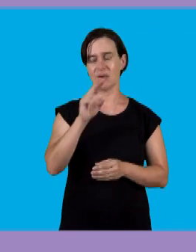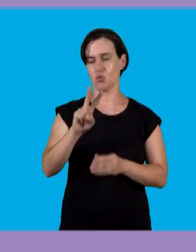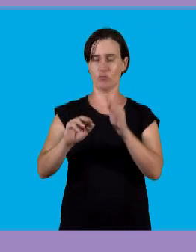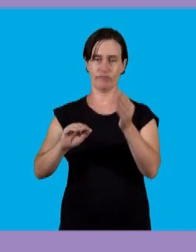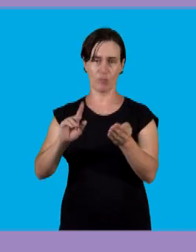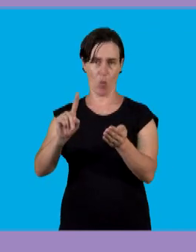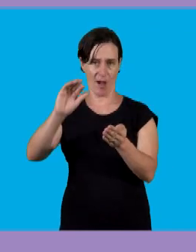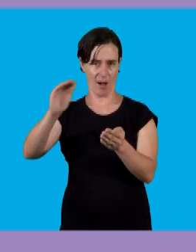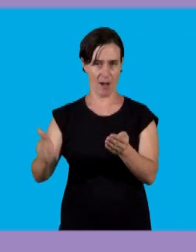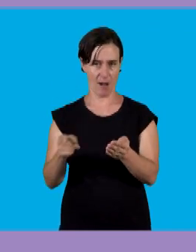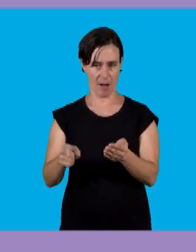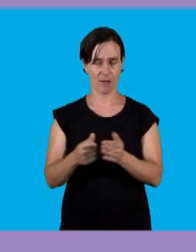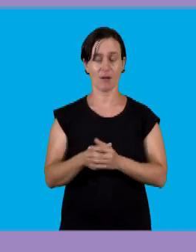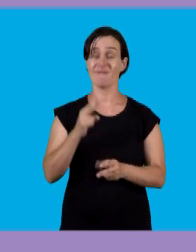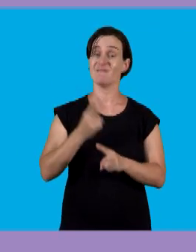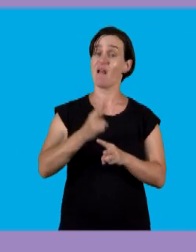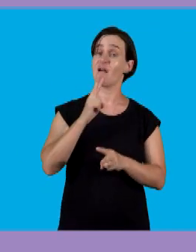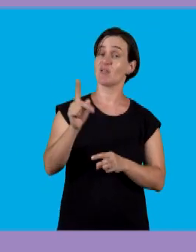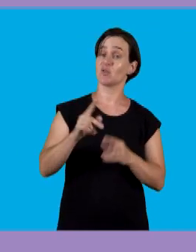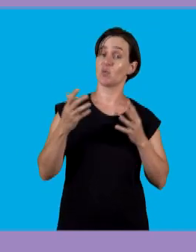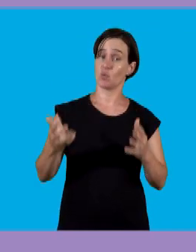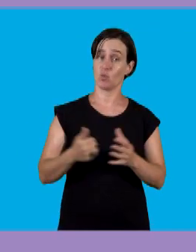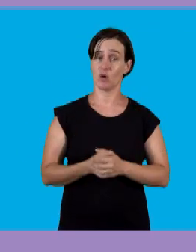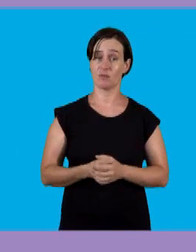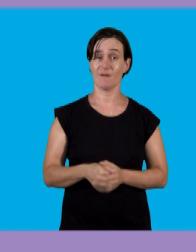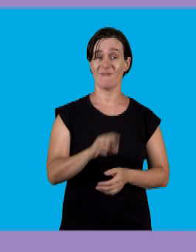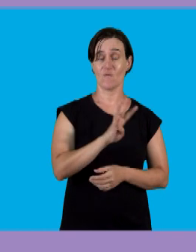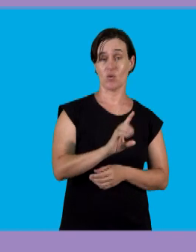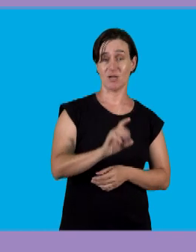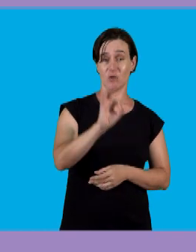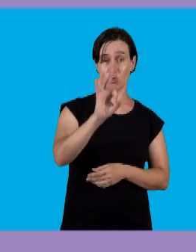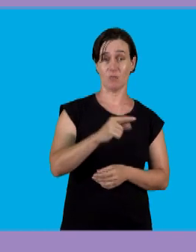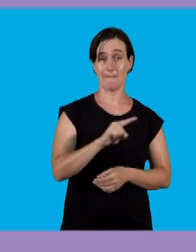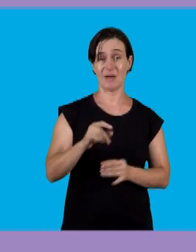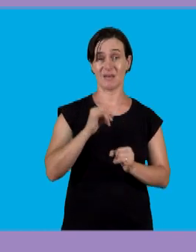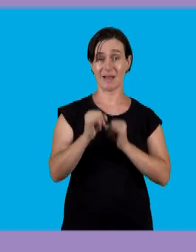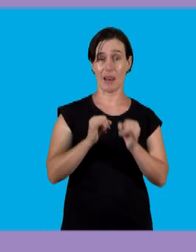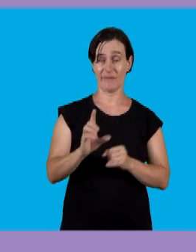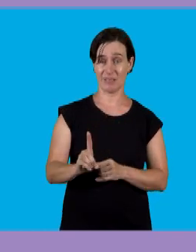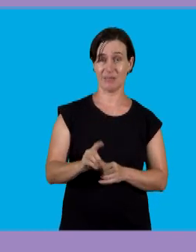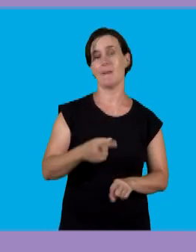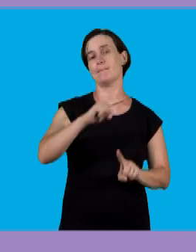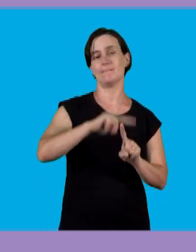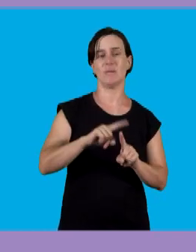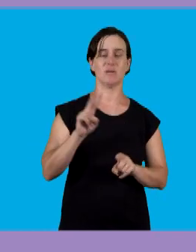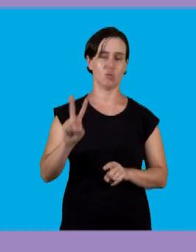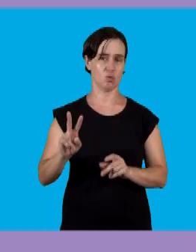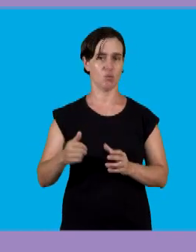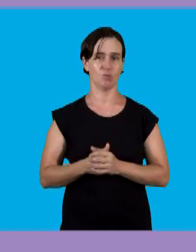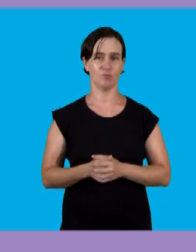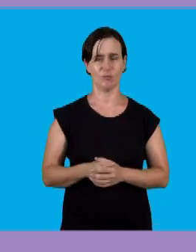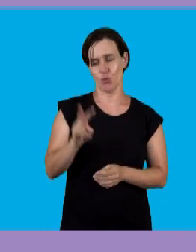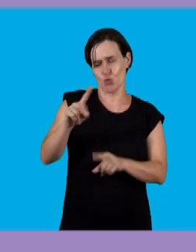answer there? Our final answer is 4d cubed minus 11d, and we know 2 multiplied by 1